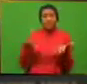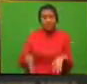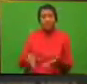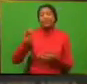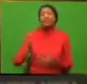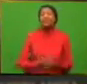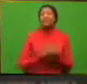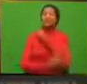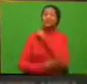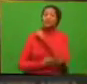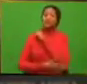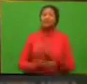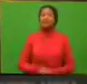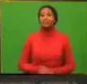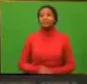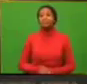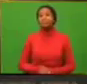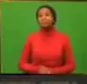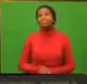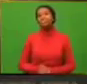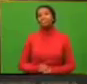this country.